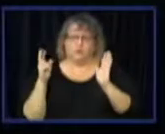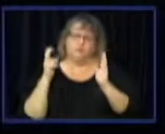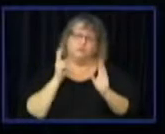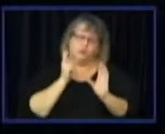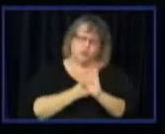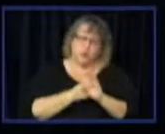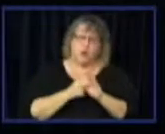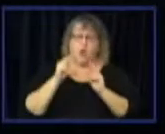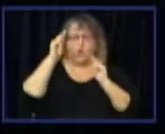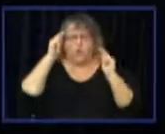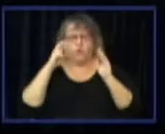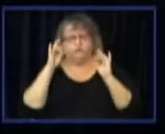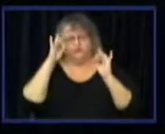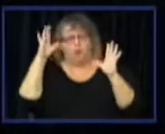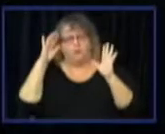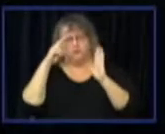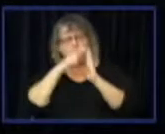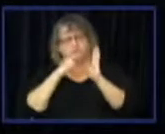Hawaii Neurotrauma Registry?